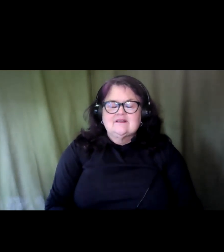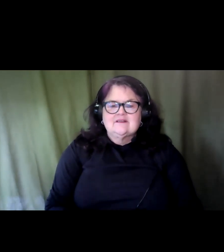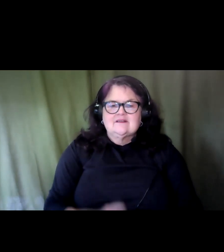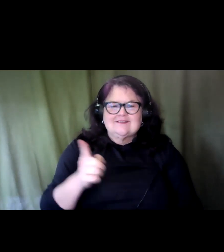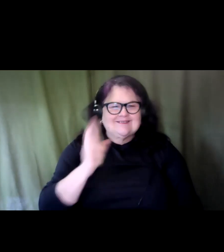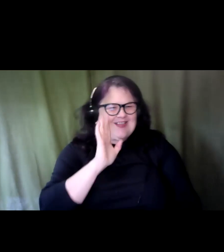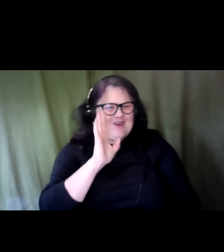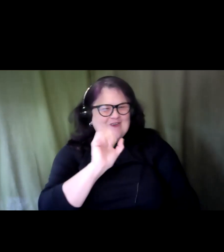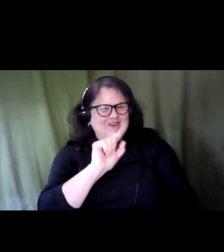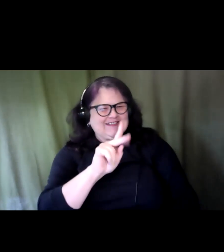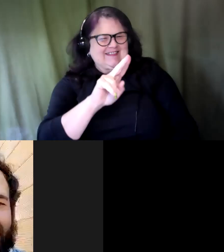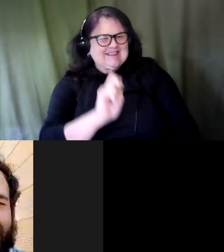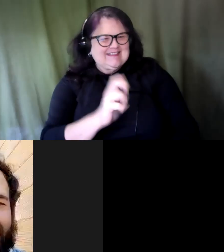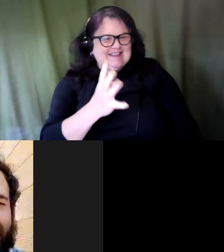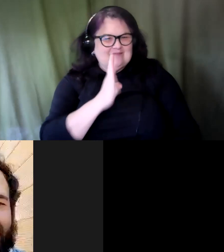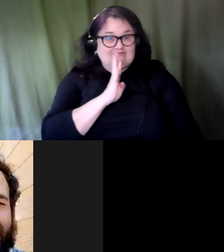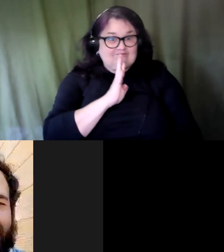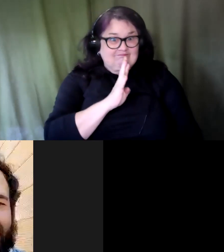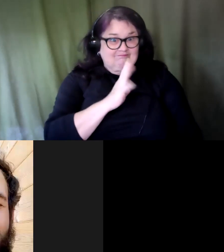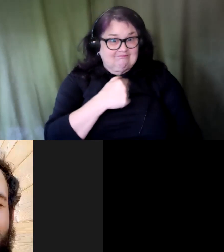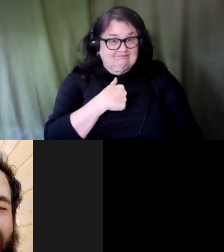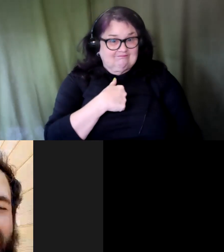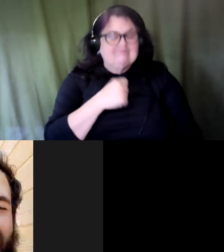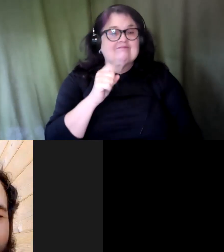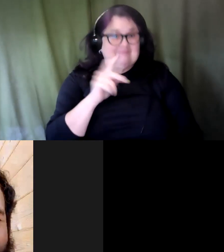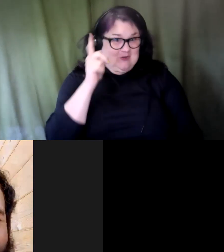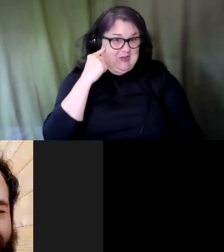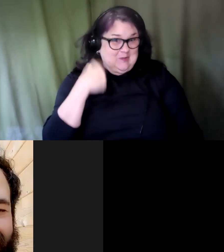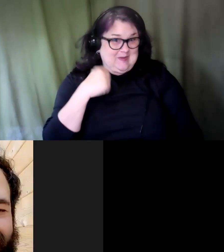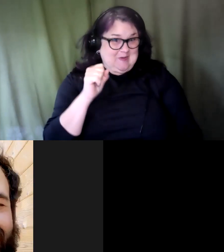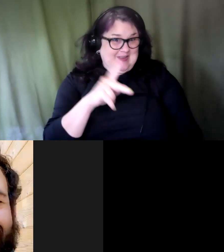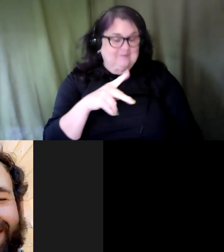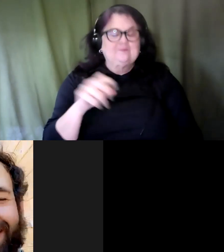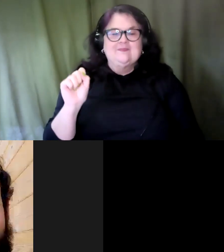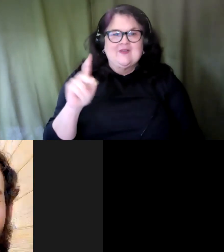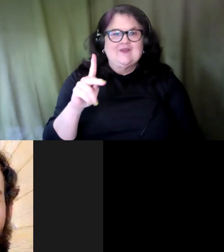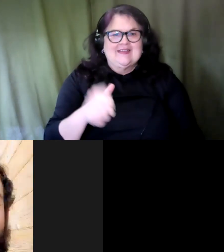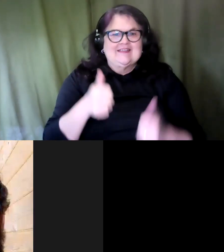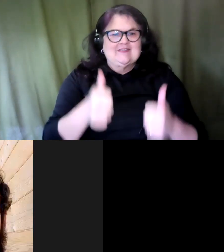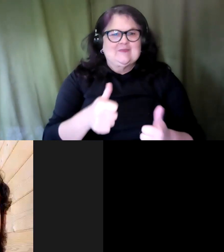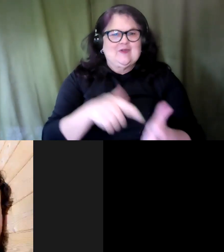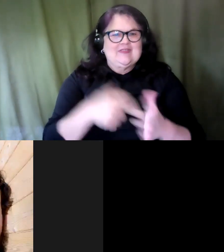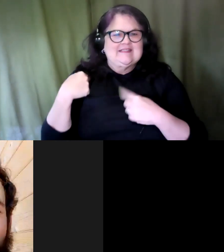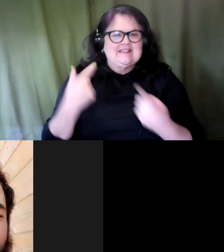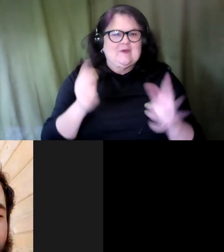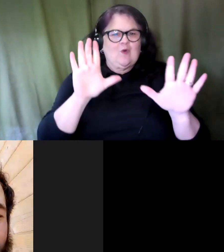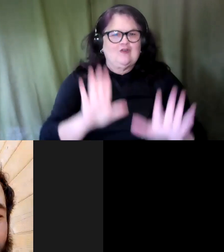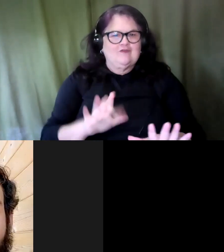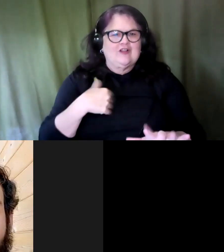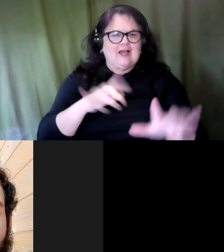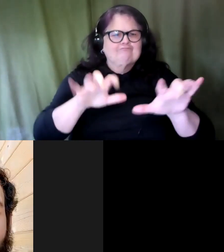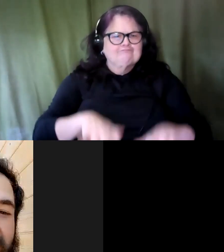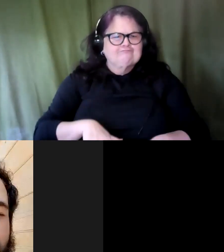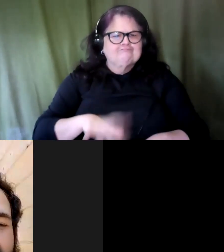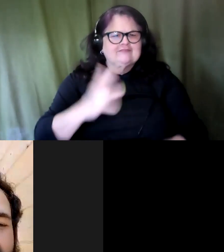Hello. Let's just speak it then. Hi, can you Yeah. hear me okay? Mhm. Super. This has been wonderful. I put my question in the chat. I